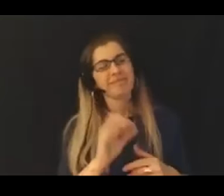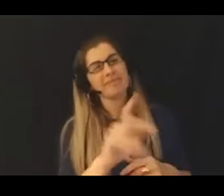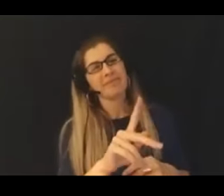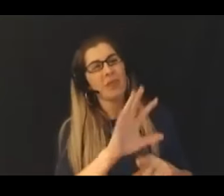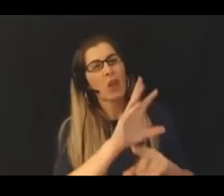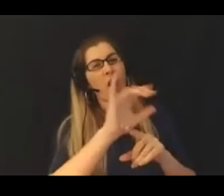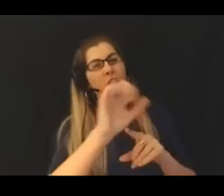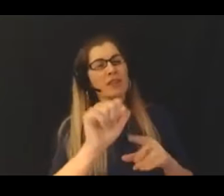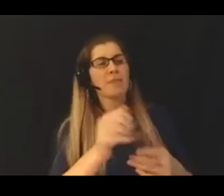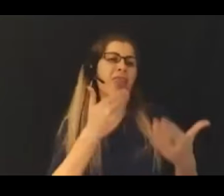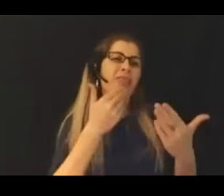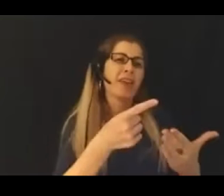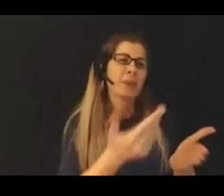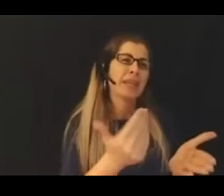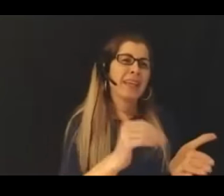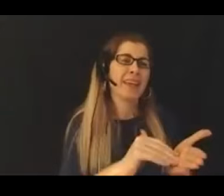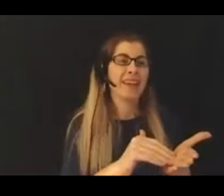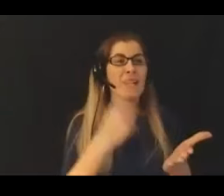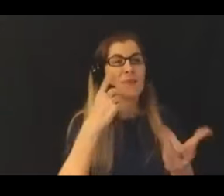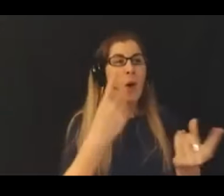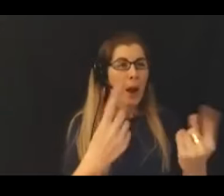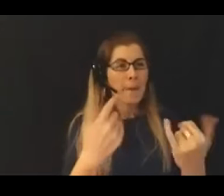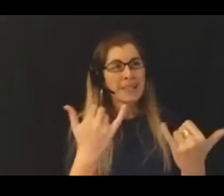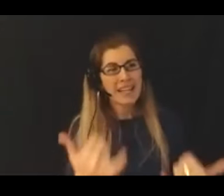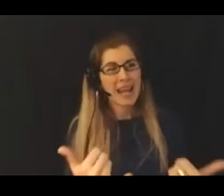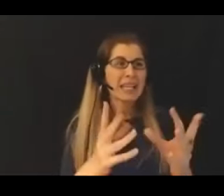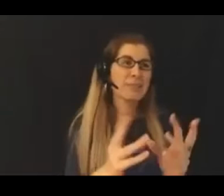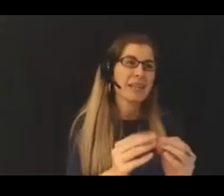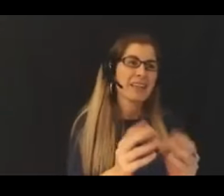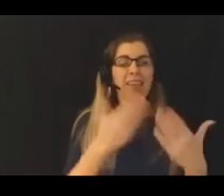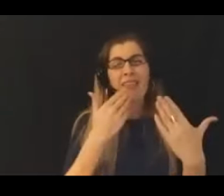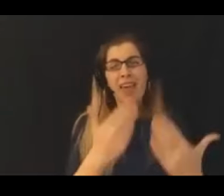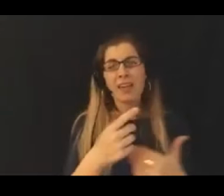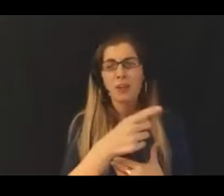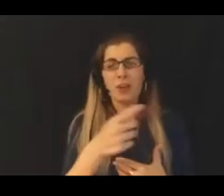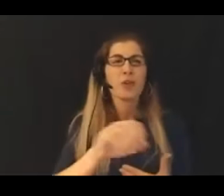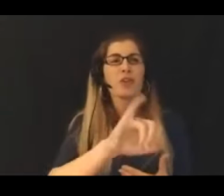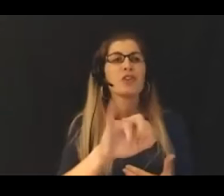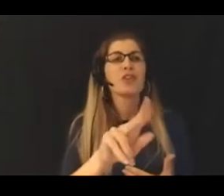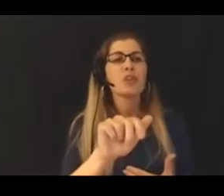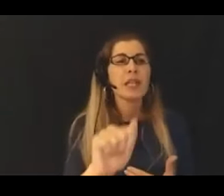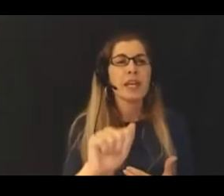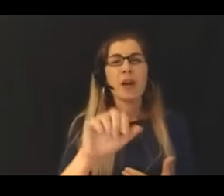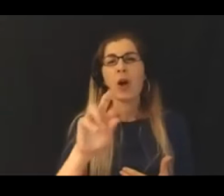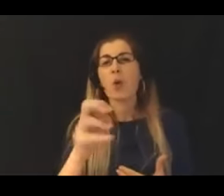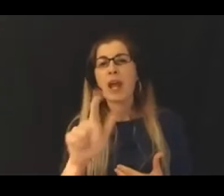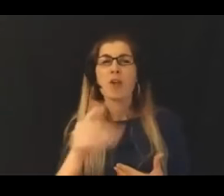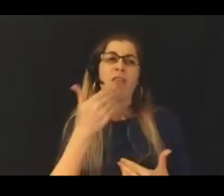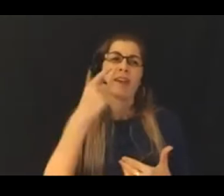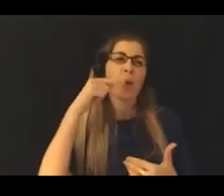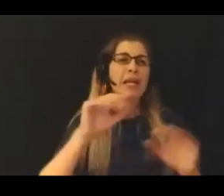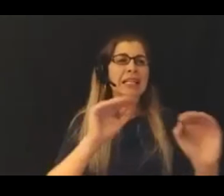Thank you again for attending today's sessions, everyone. Thank you to Julia and Rachel for this excellent